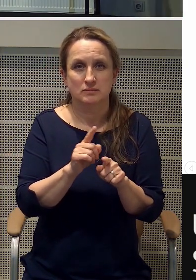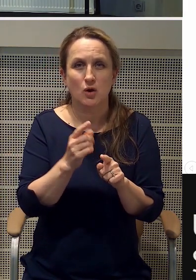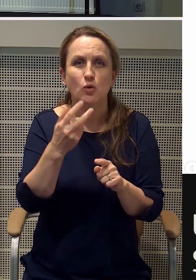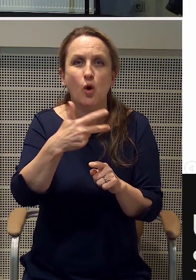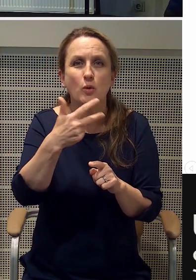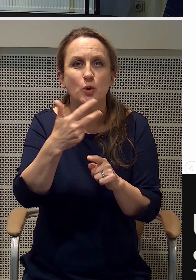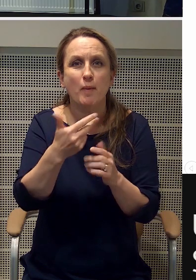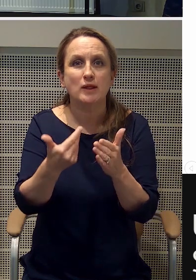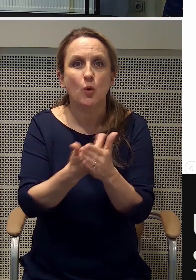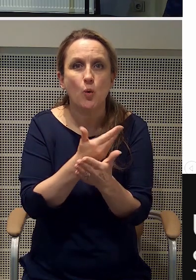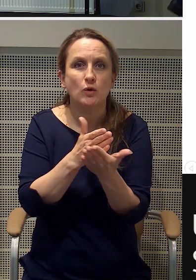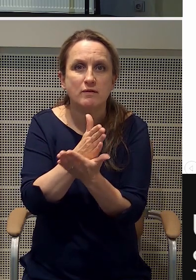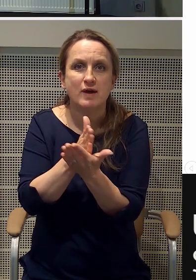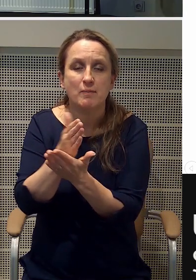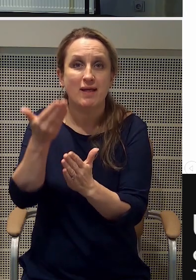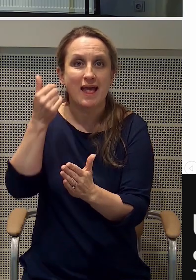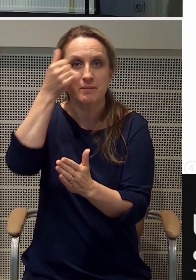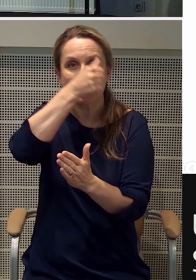be